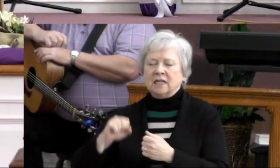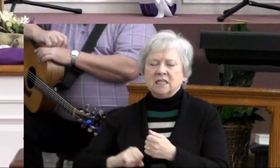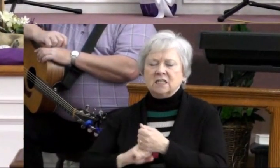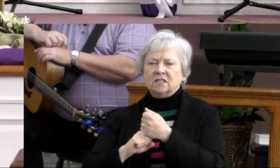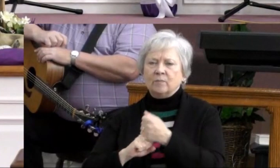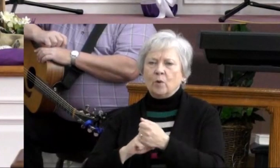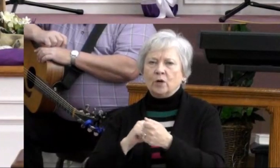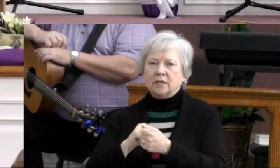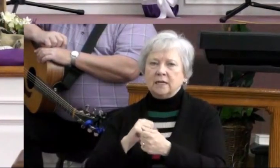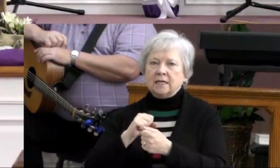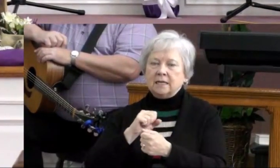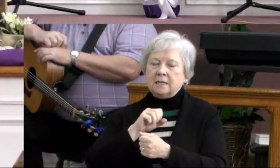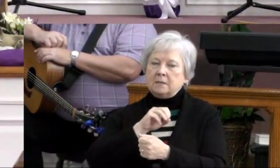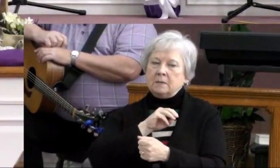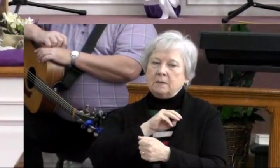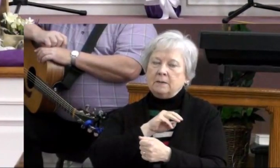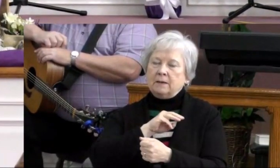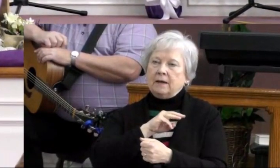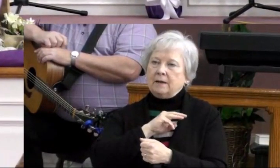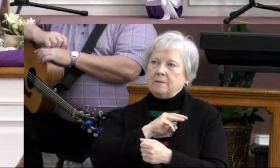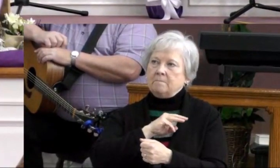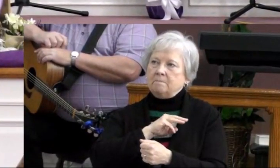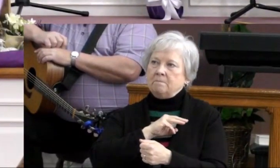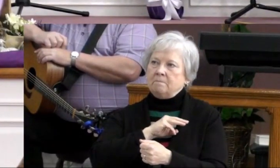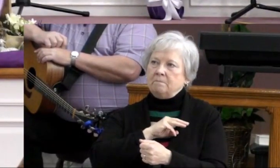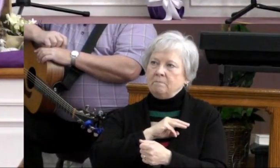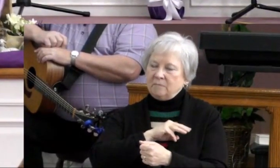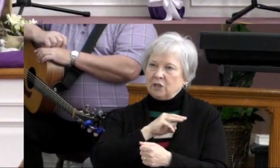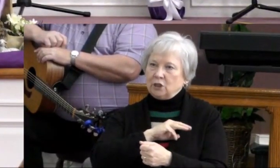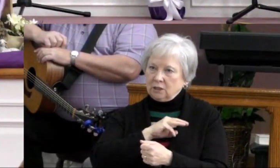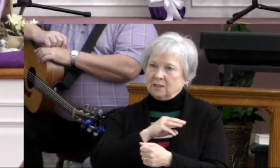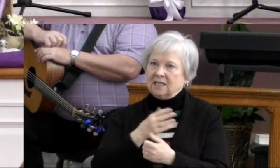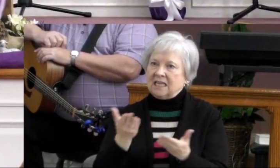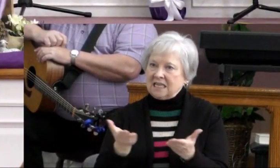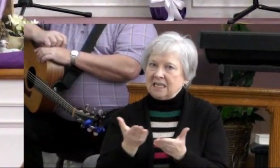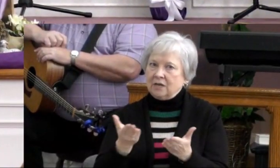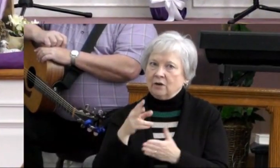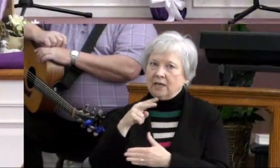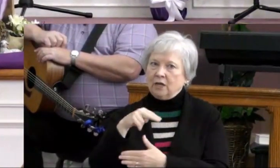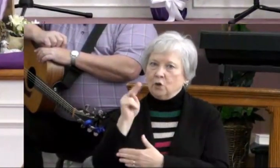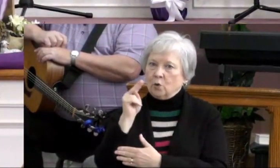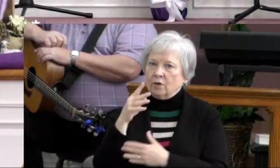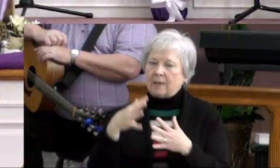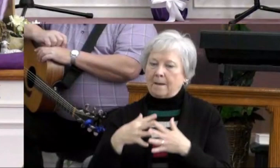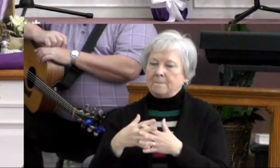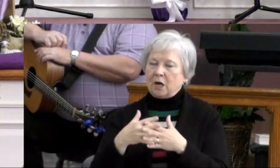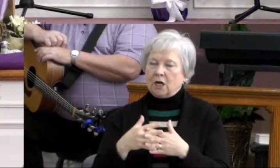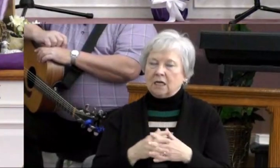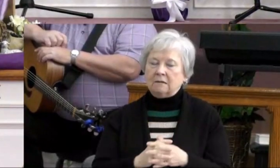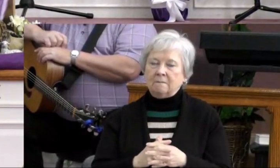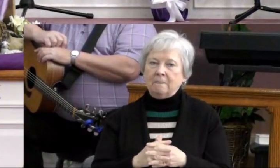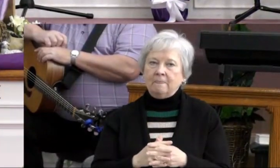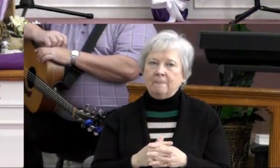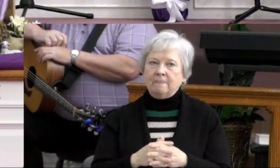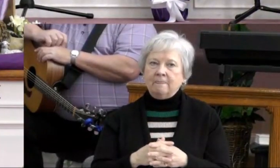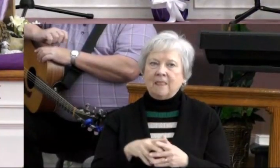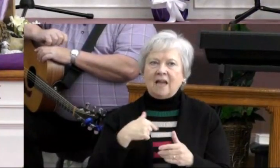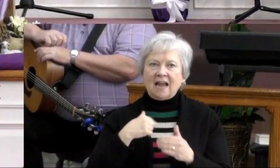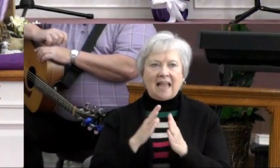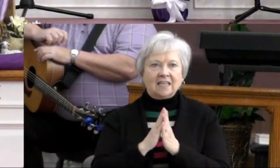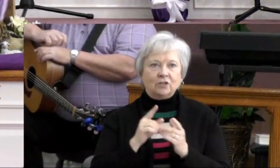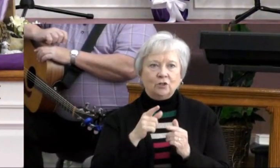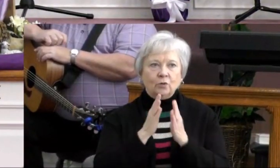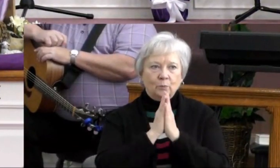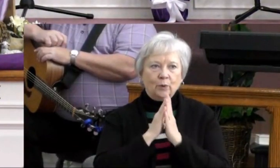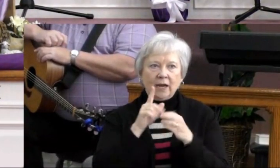support missions here in North America. And so I would encourage you to please pray about that. And pray about what